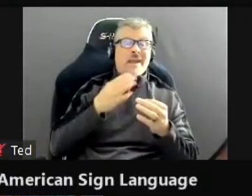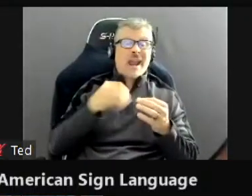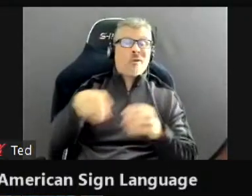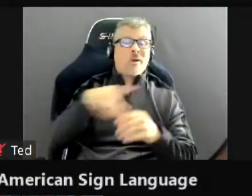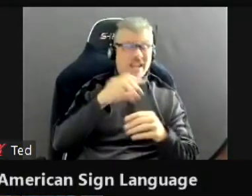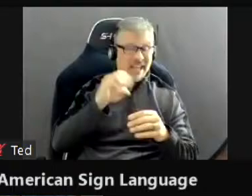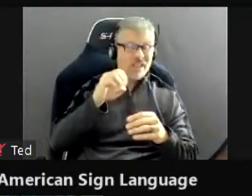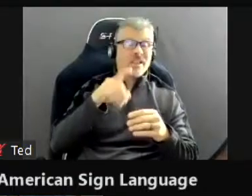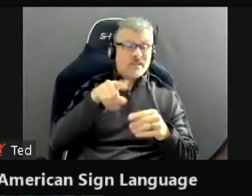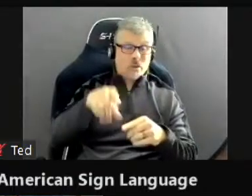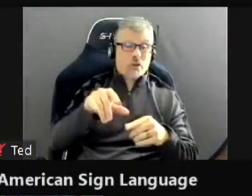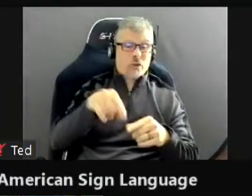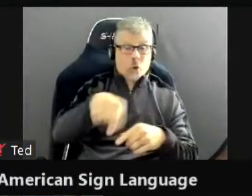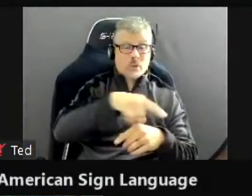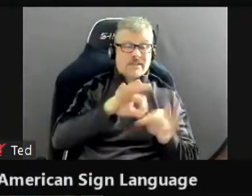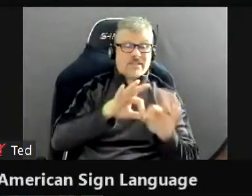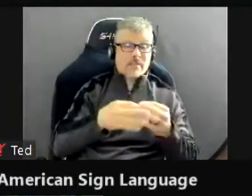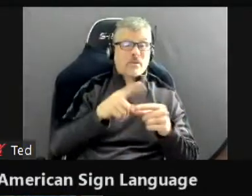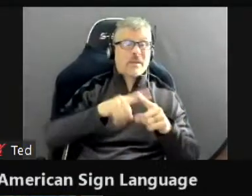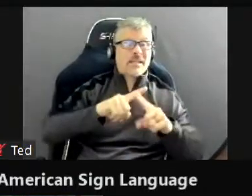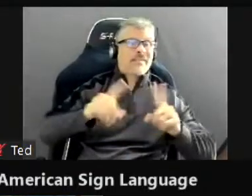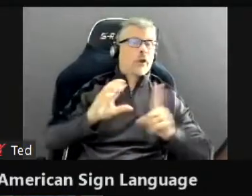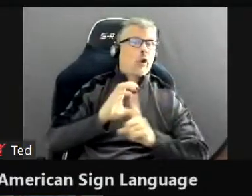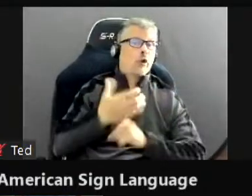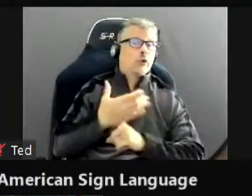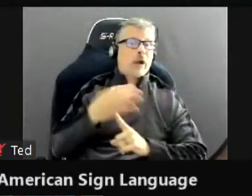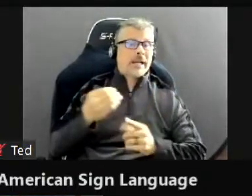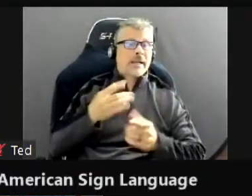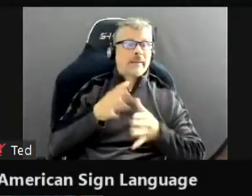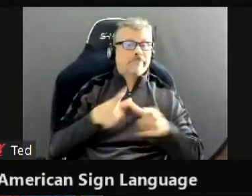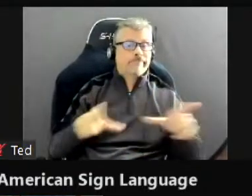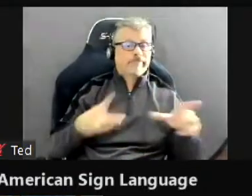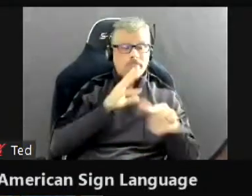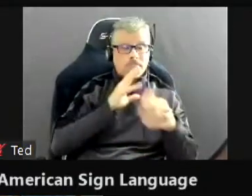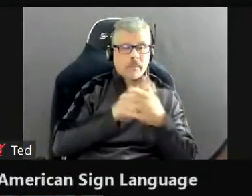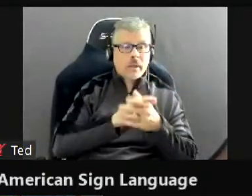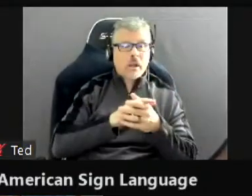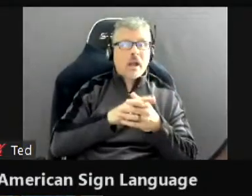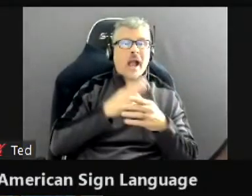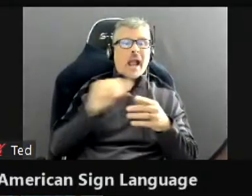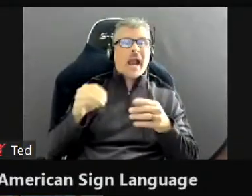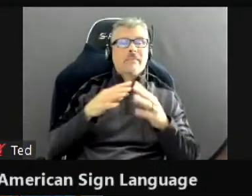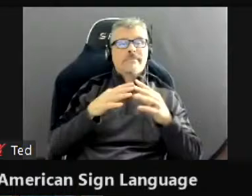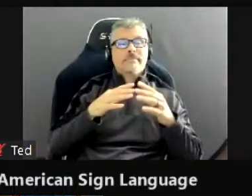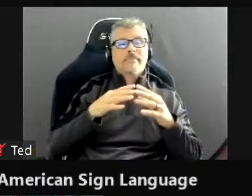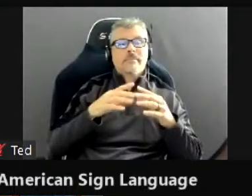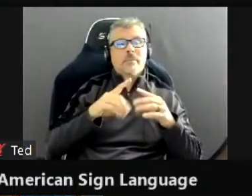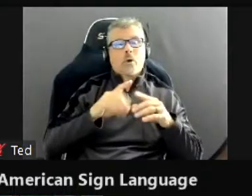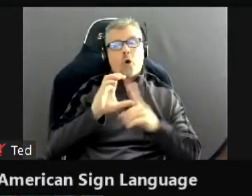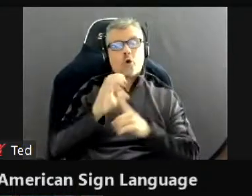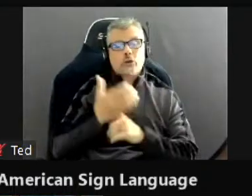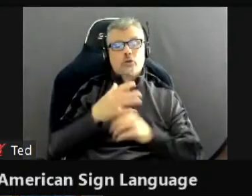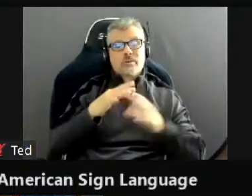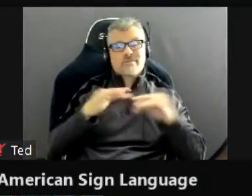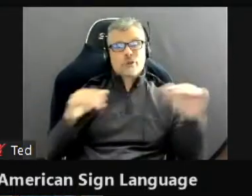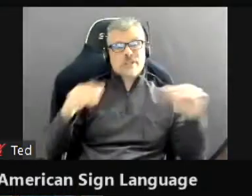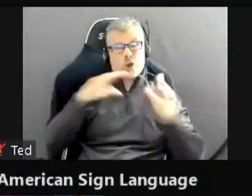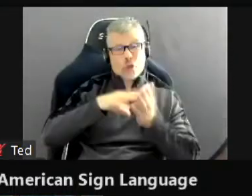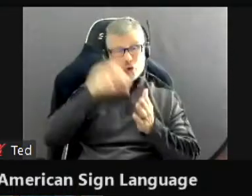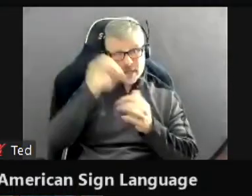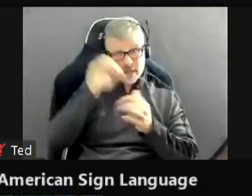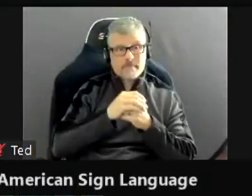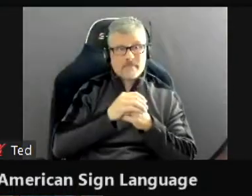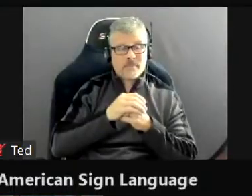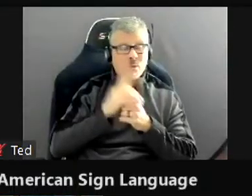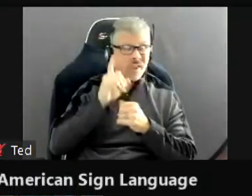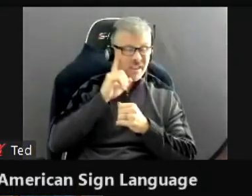diverse backgrounds. Competency in social emotional learning, which has been spoken to already. And I think that's